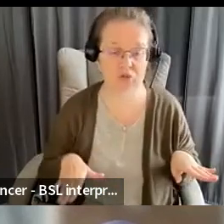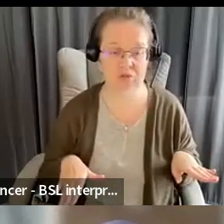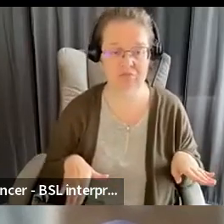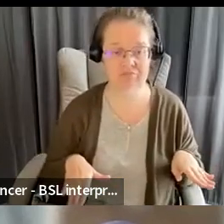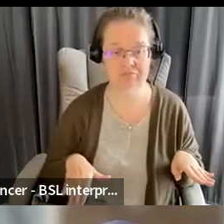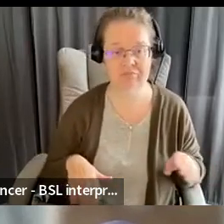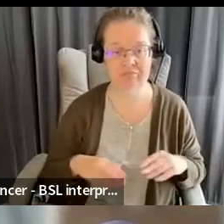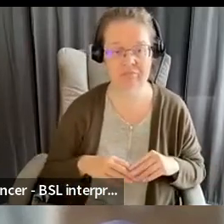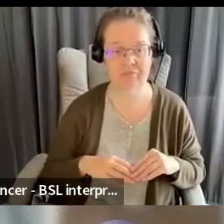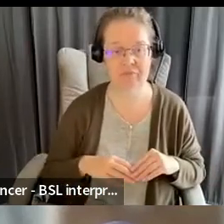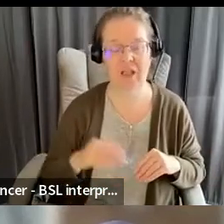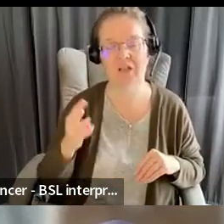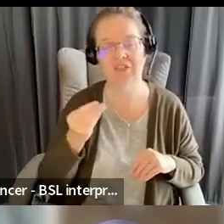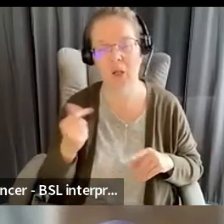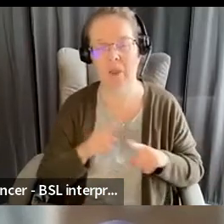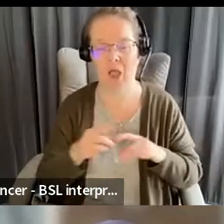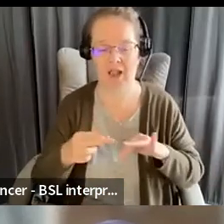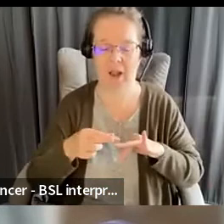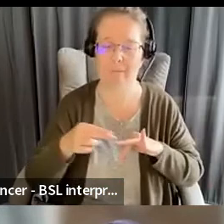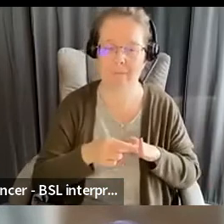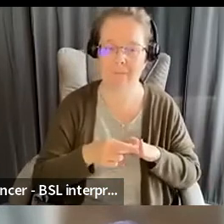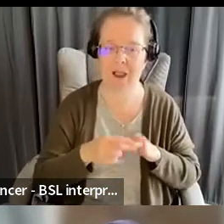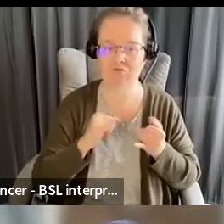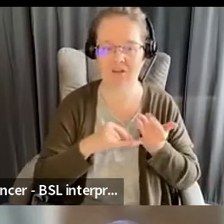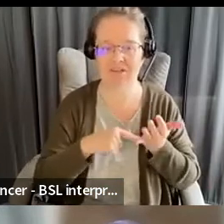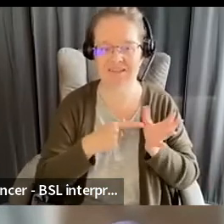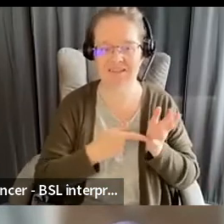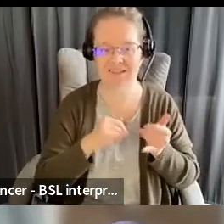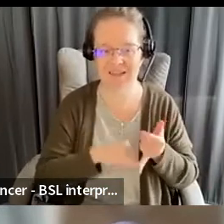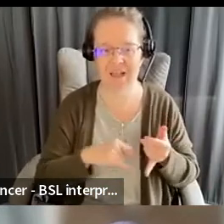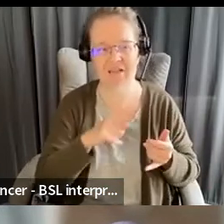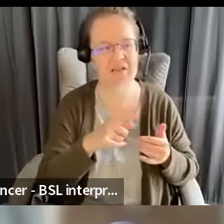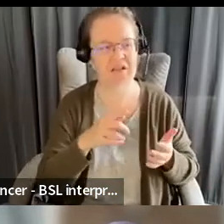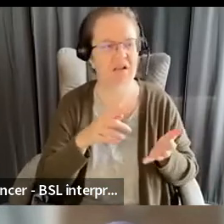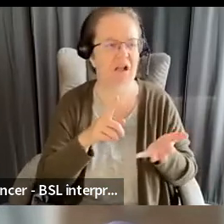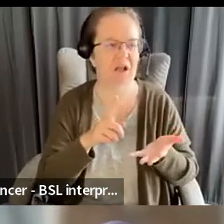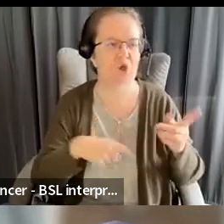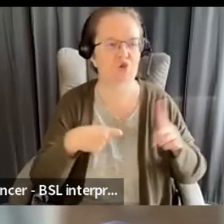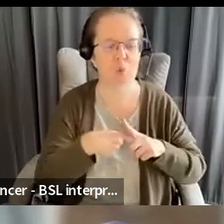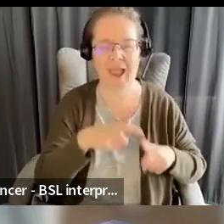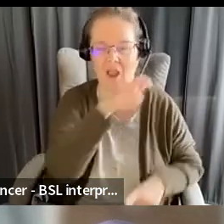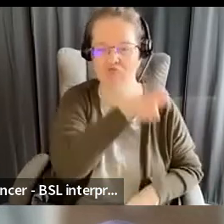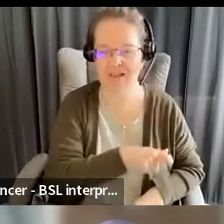There's stuff around marital status. If a person's partner is a UK resident or hasn't been naturalised,